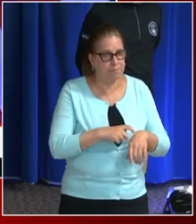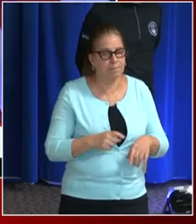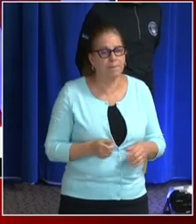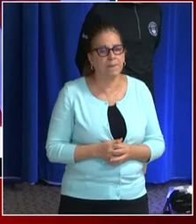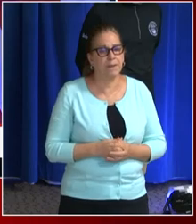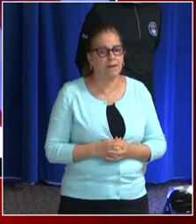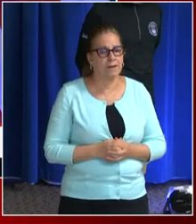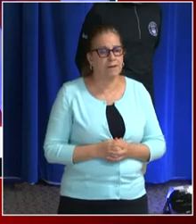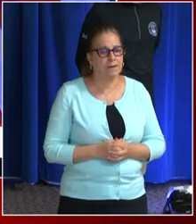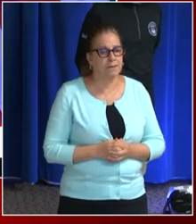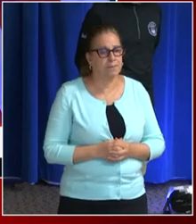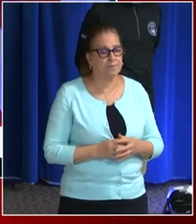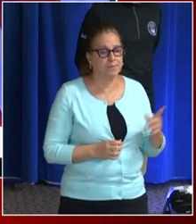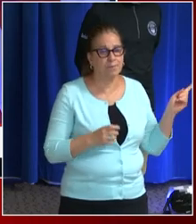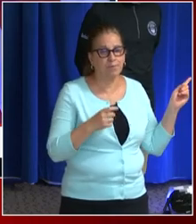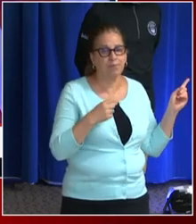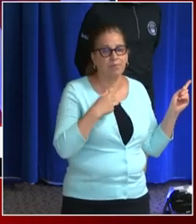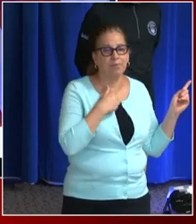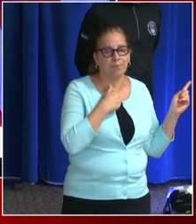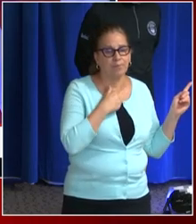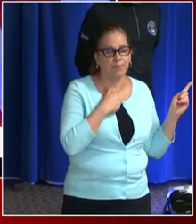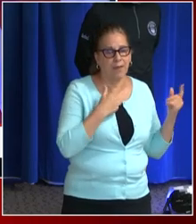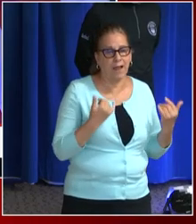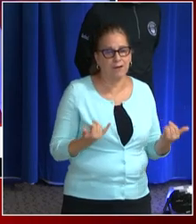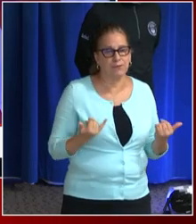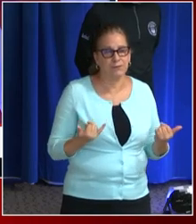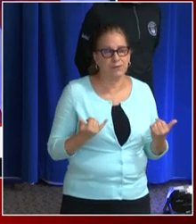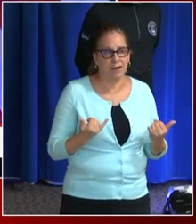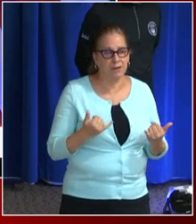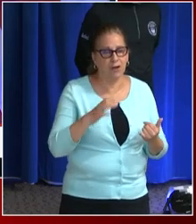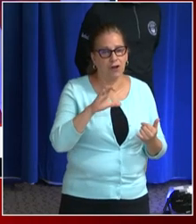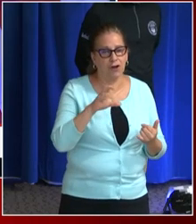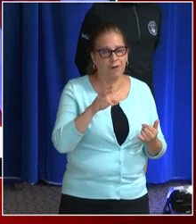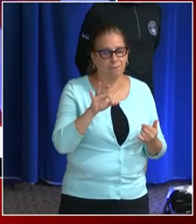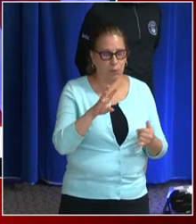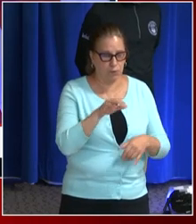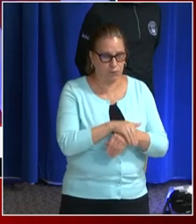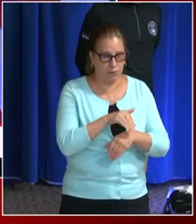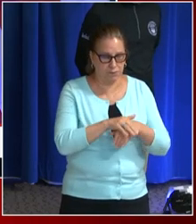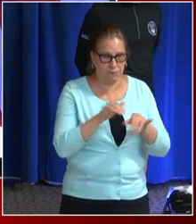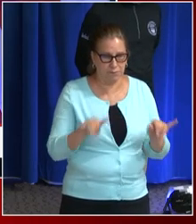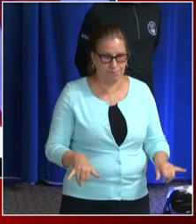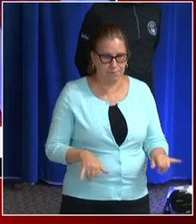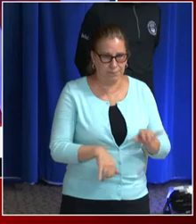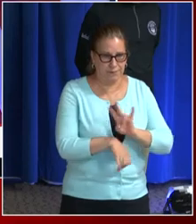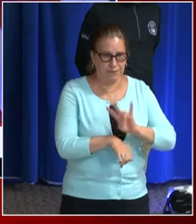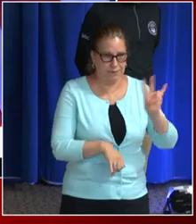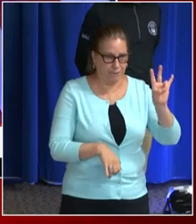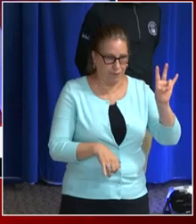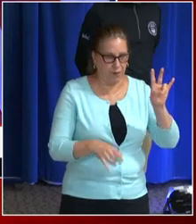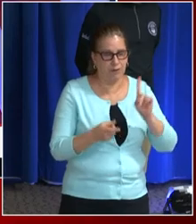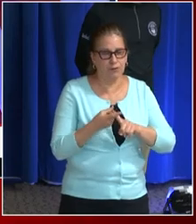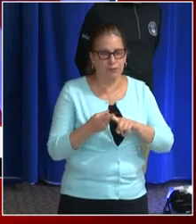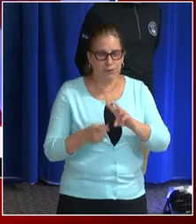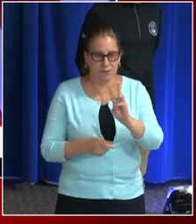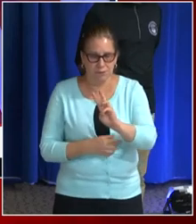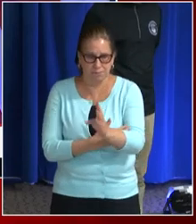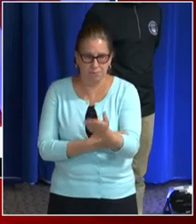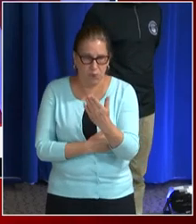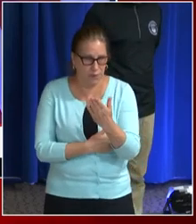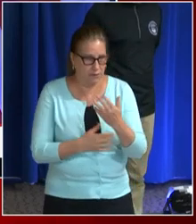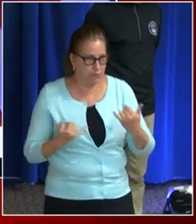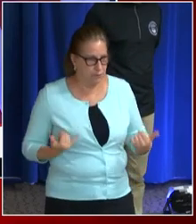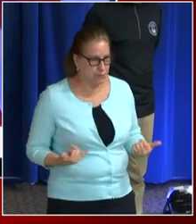as mentioned in my mayor's order, at 7 p.m. Through 6 a.m. tomorrow. And you asked me if we